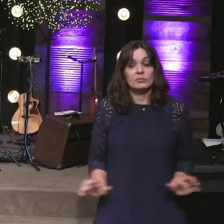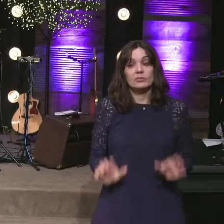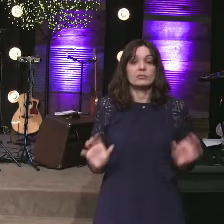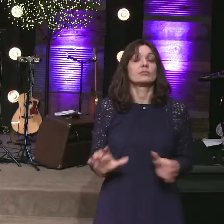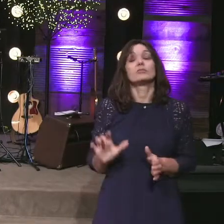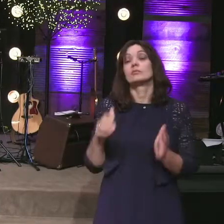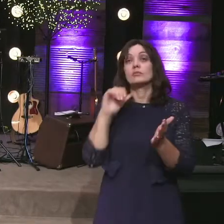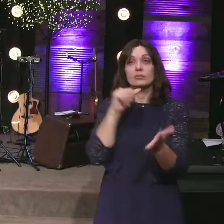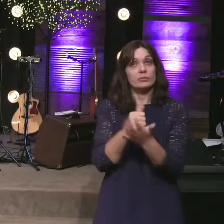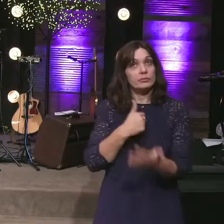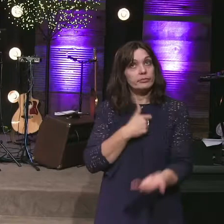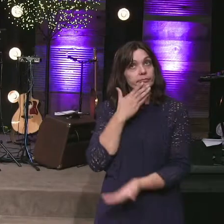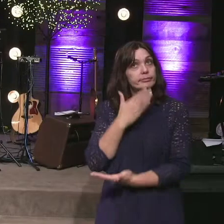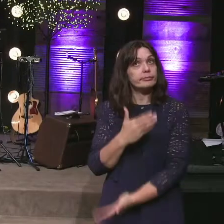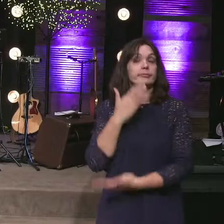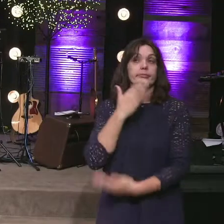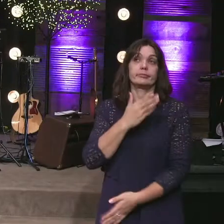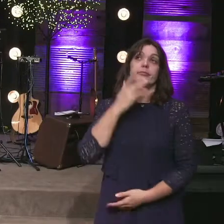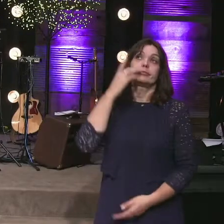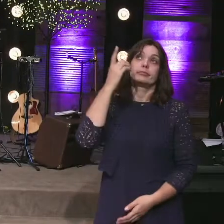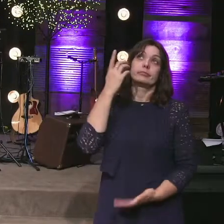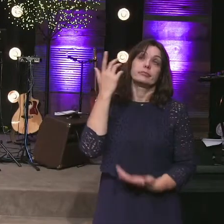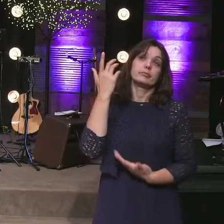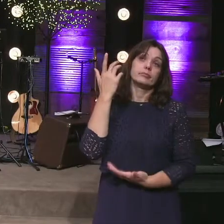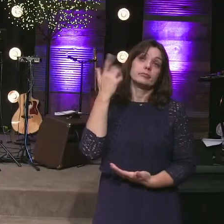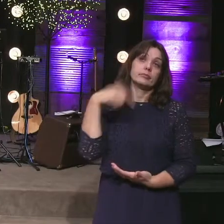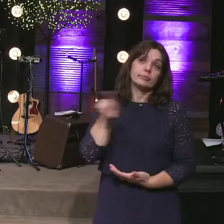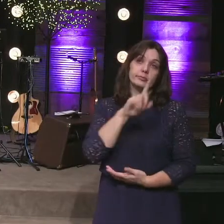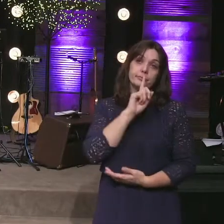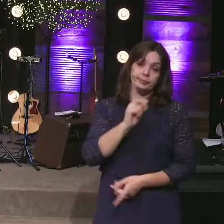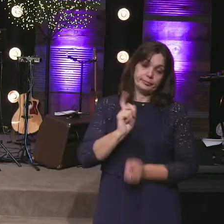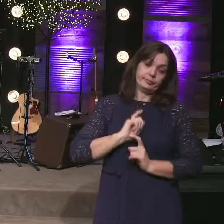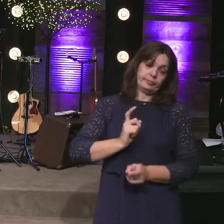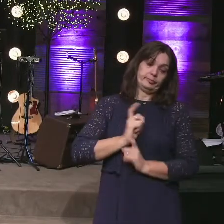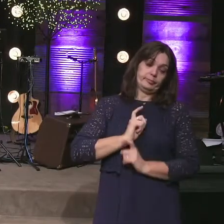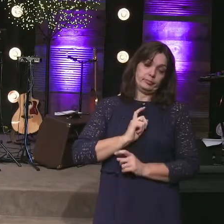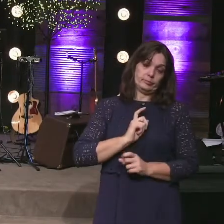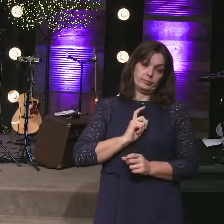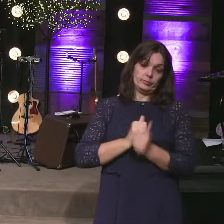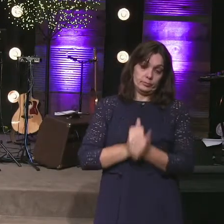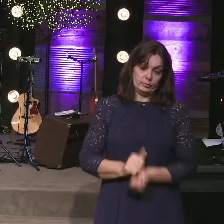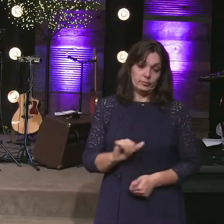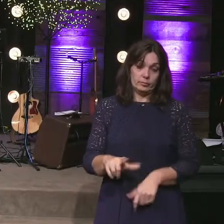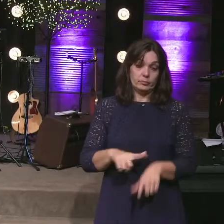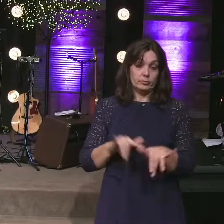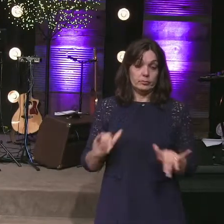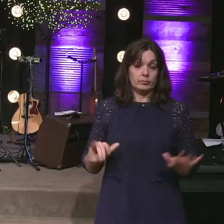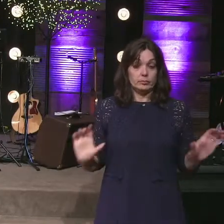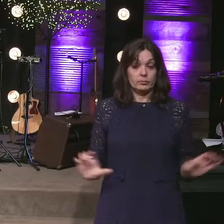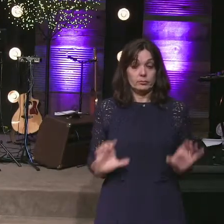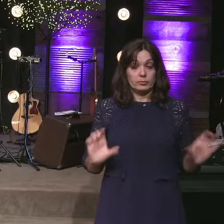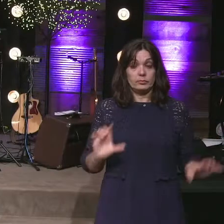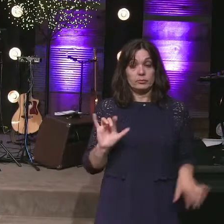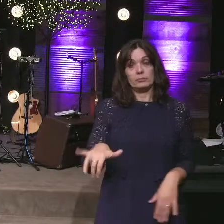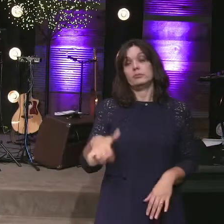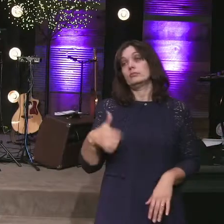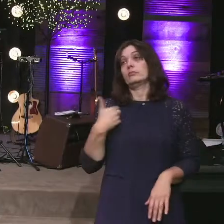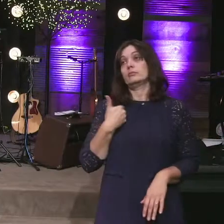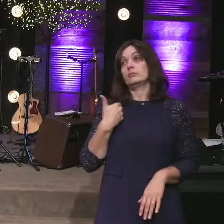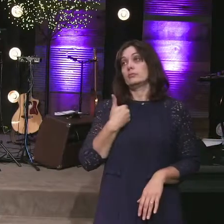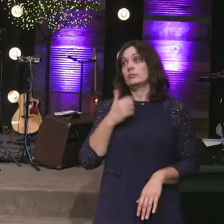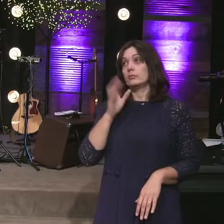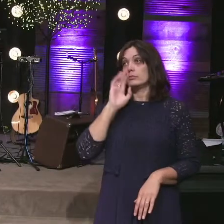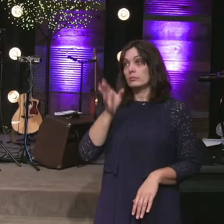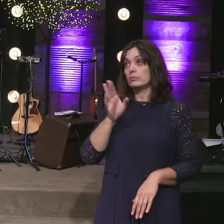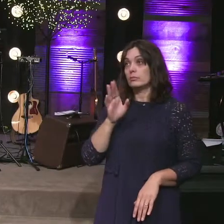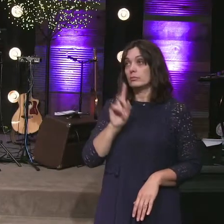so I thank you for giving in that manner. So while you're doing that, I'm going to